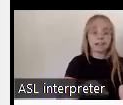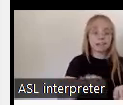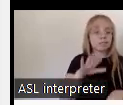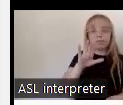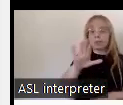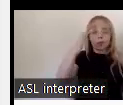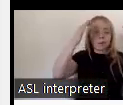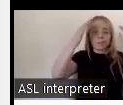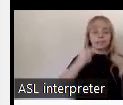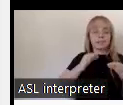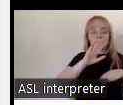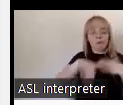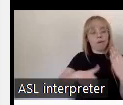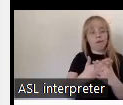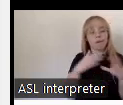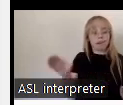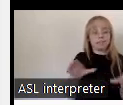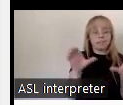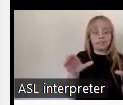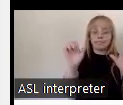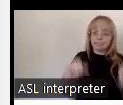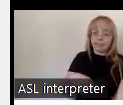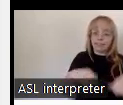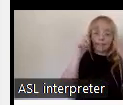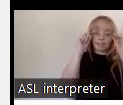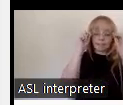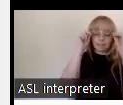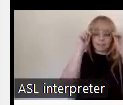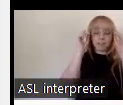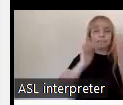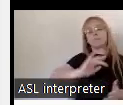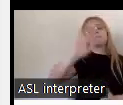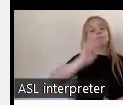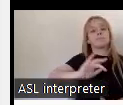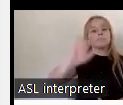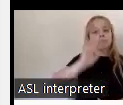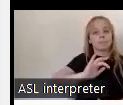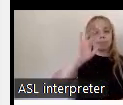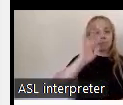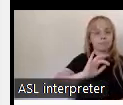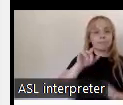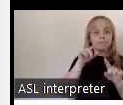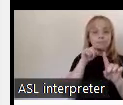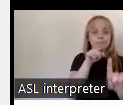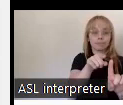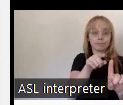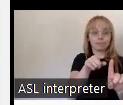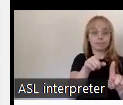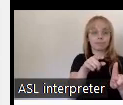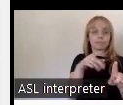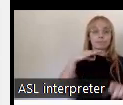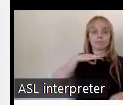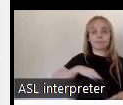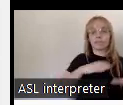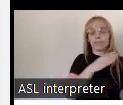for all of these activities. As I continue to scroll down, this is the benefits planning path, and it has